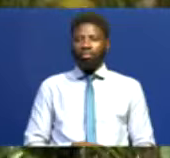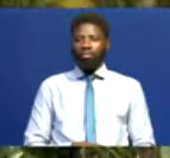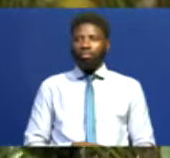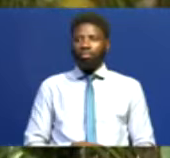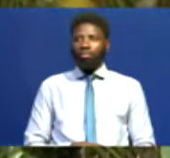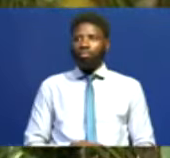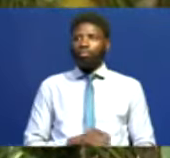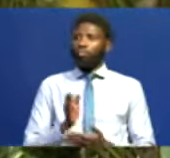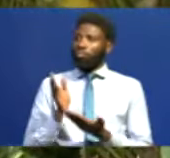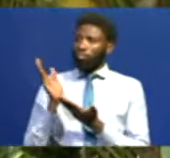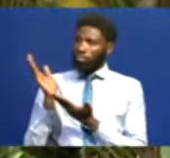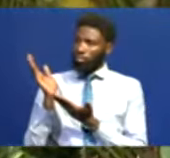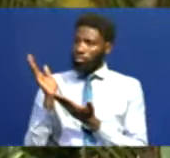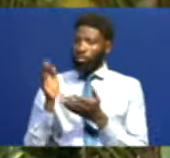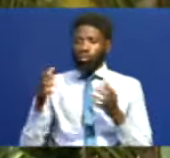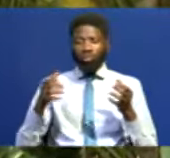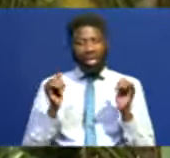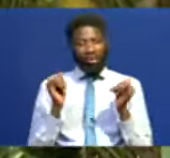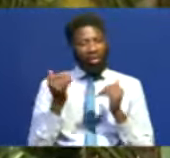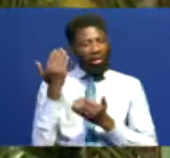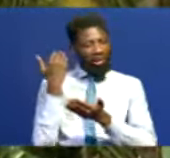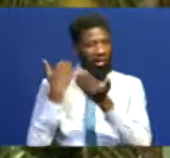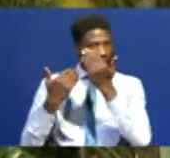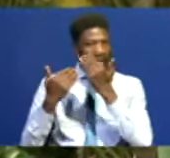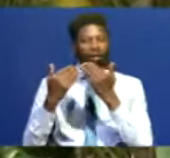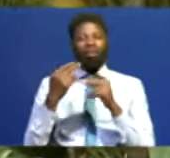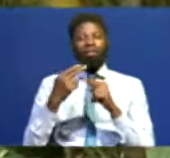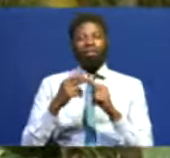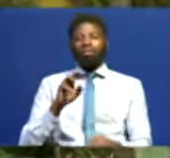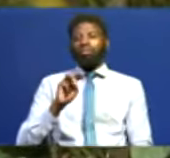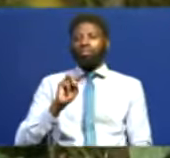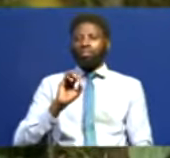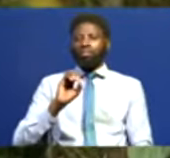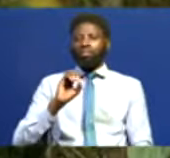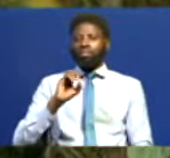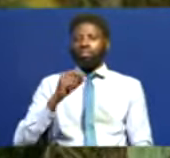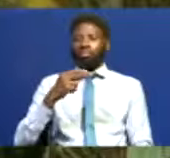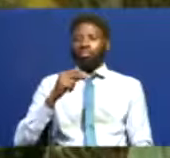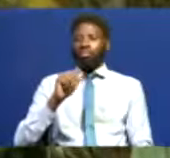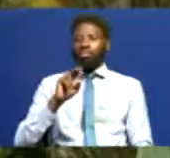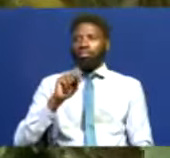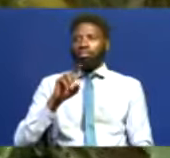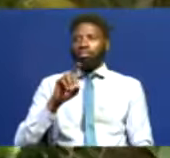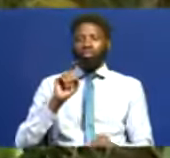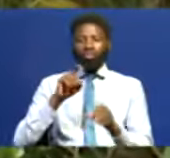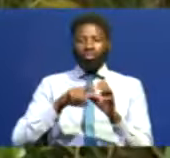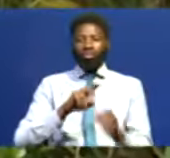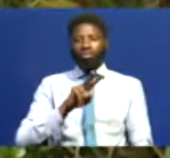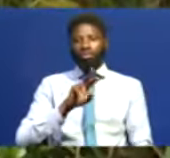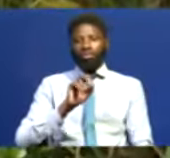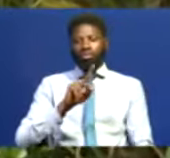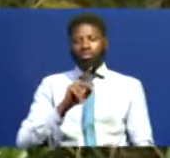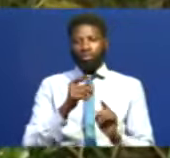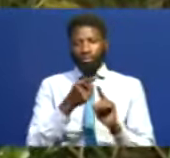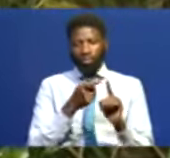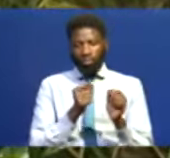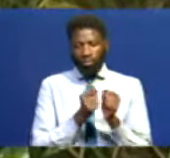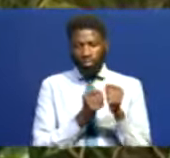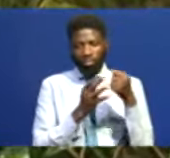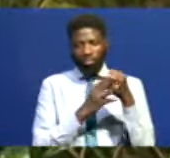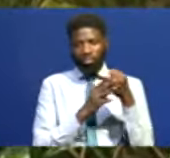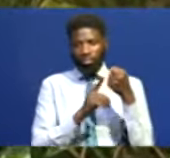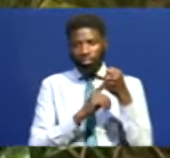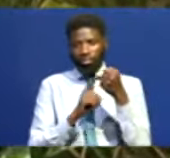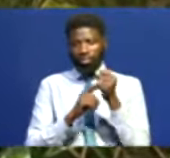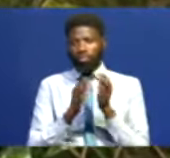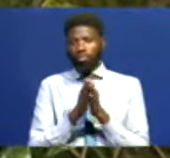One of the pioneer broadcasters, Mohamed Abdullahi, joined the then Voice of Kenya from 1966 to 1978 as